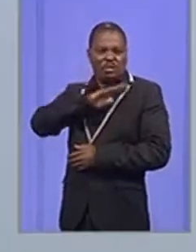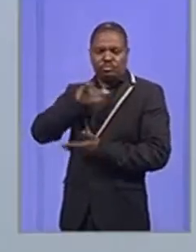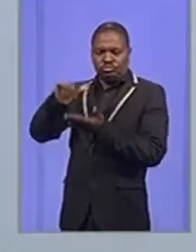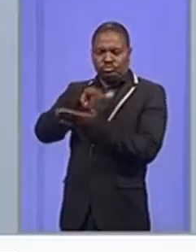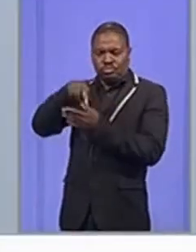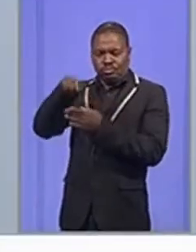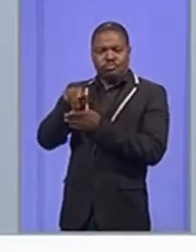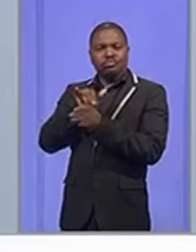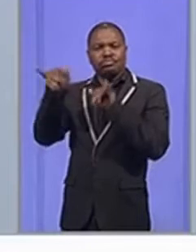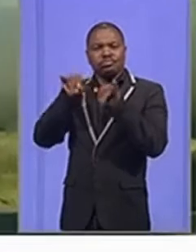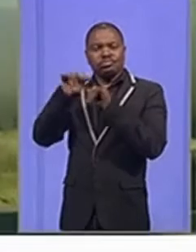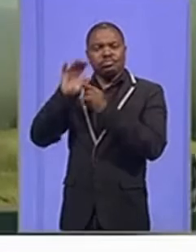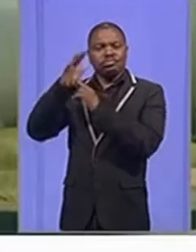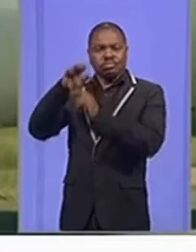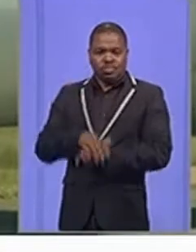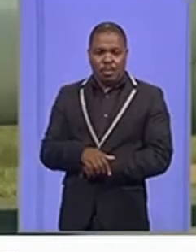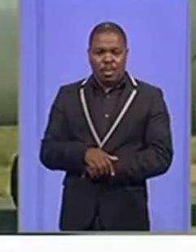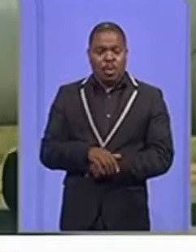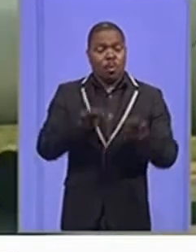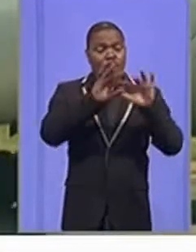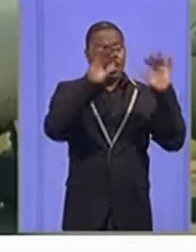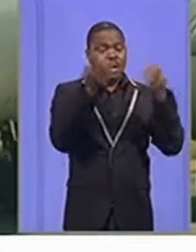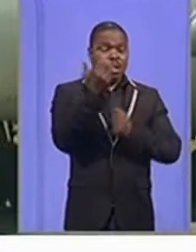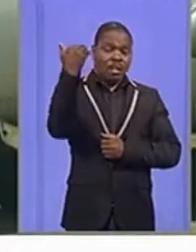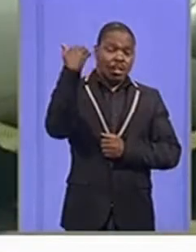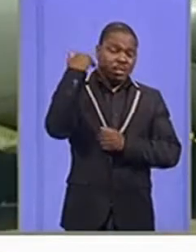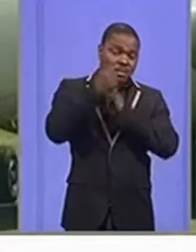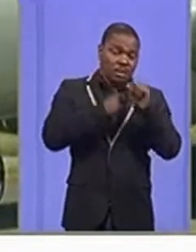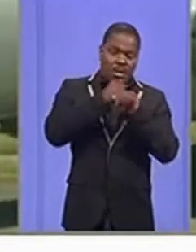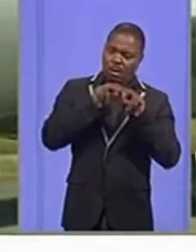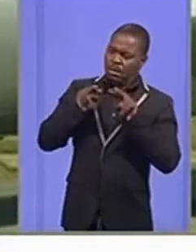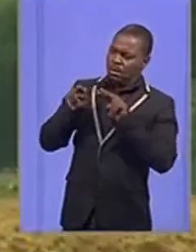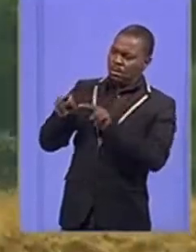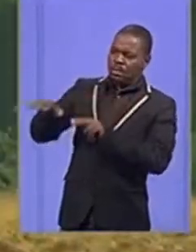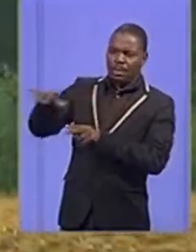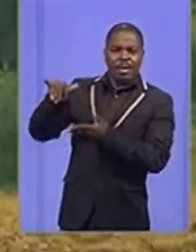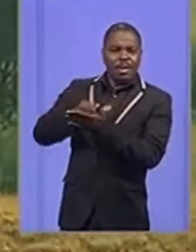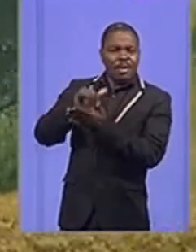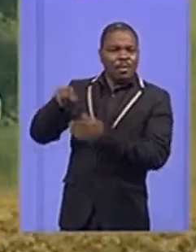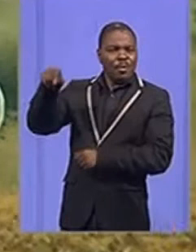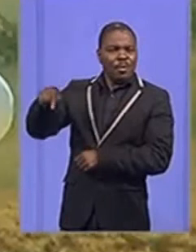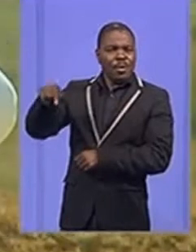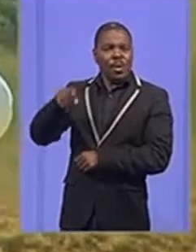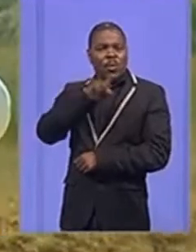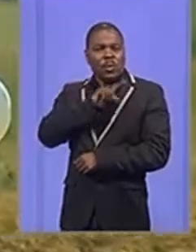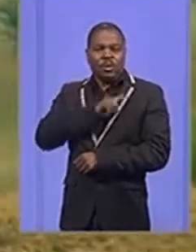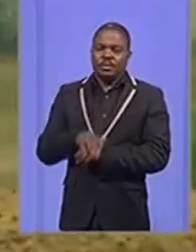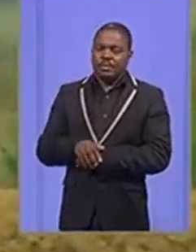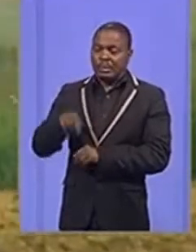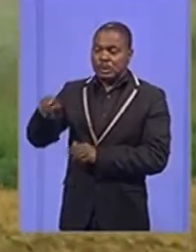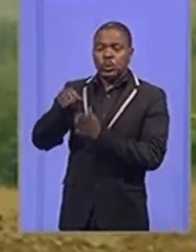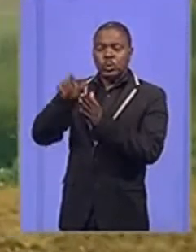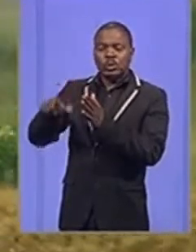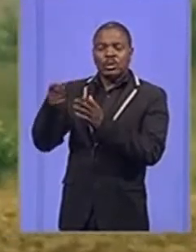sesole sa moyeng. Ngwago la lefase ka bophara le be le lebeletše ditiragalo ka moka ka boemafofane nakong ya ge baithuti